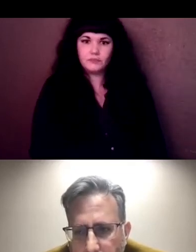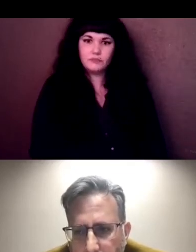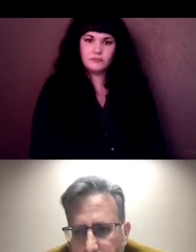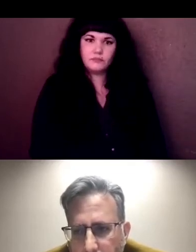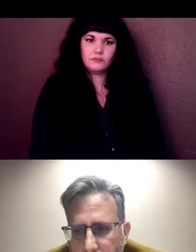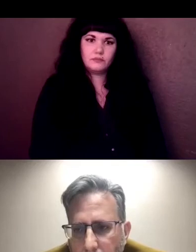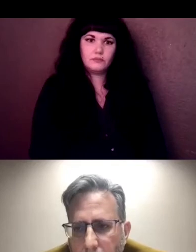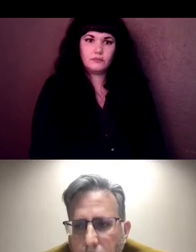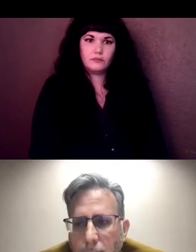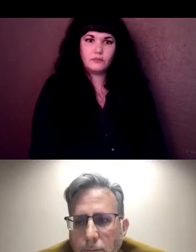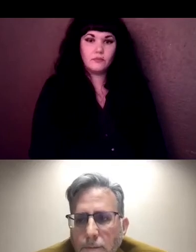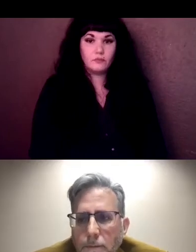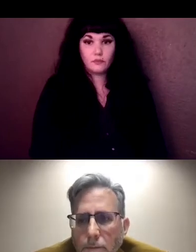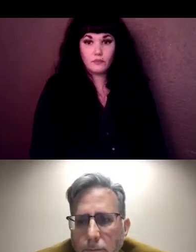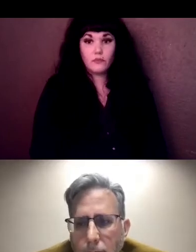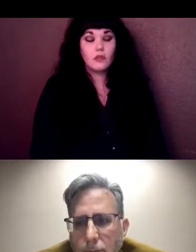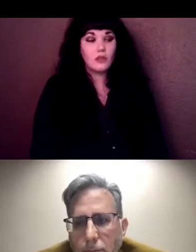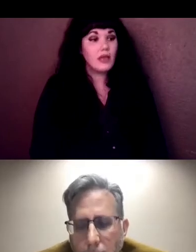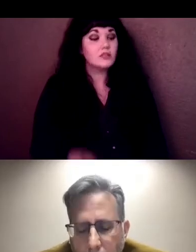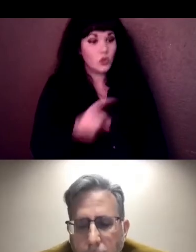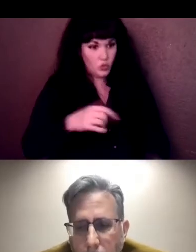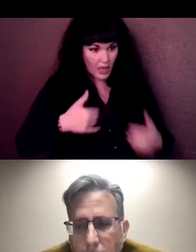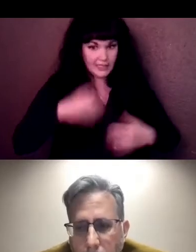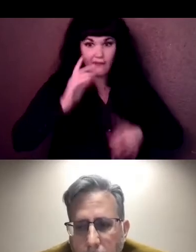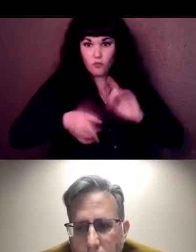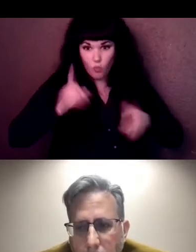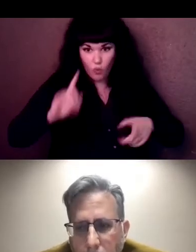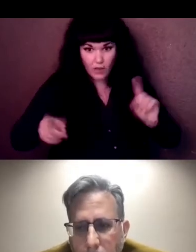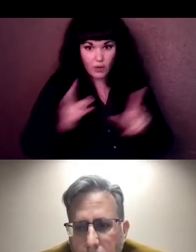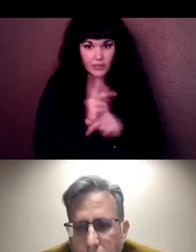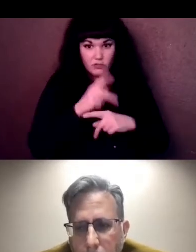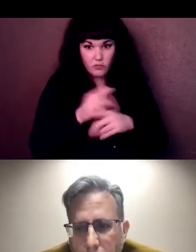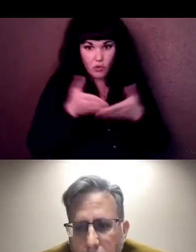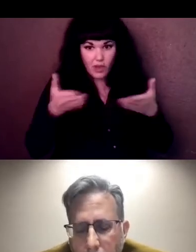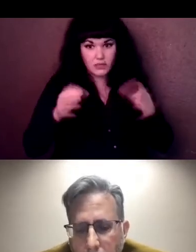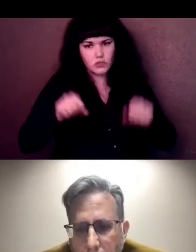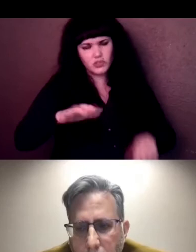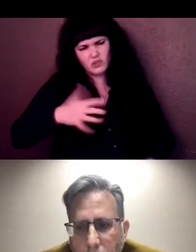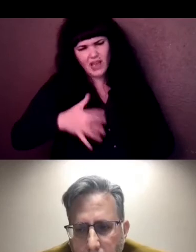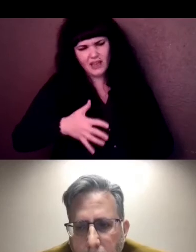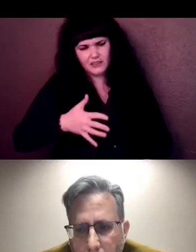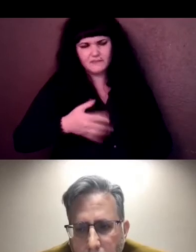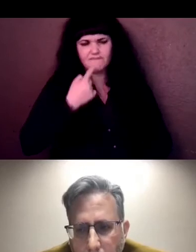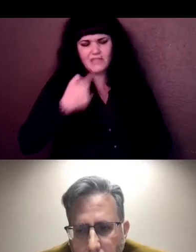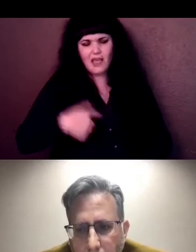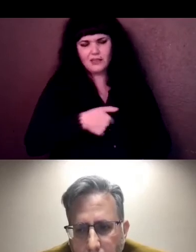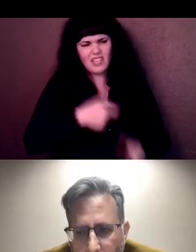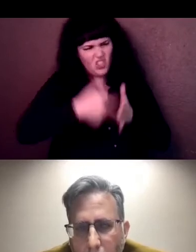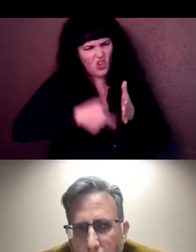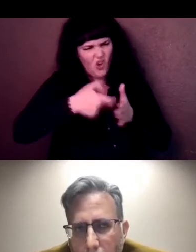And you guys have a wide range of products. Could you kind of give us an estimate of what a typical cost could